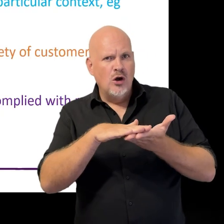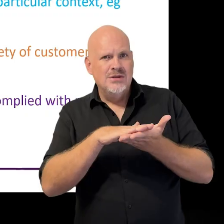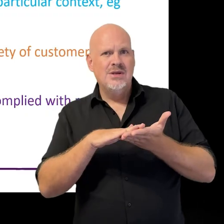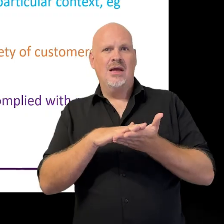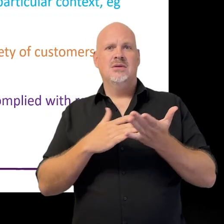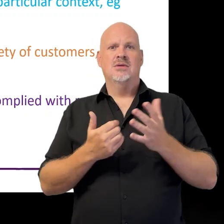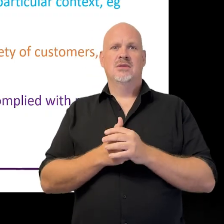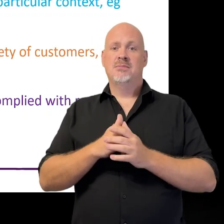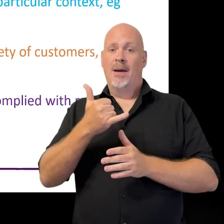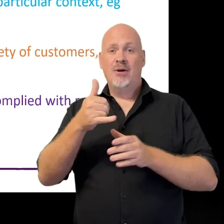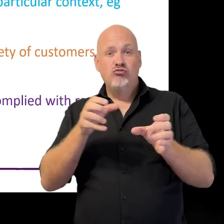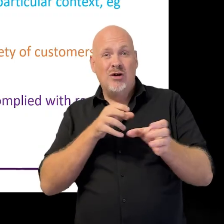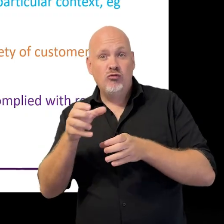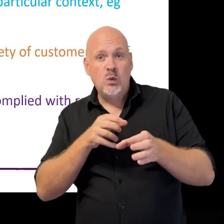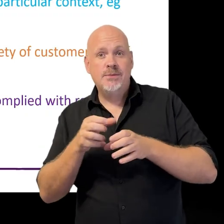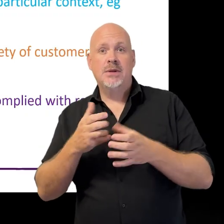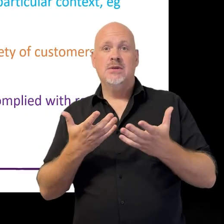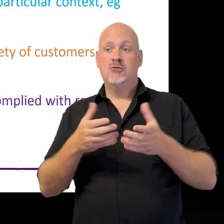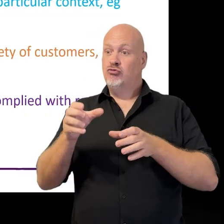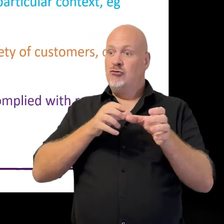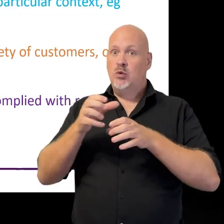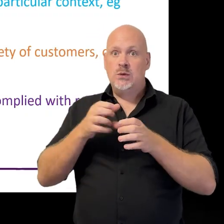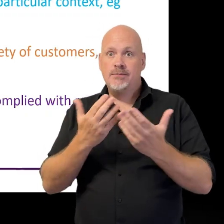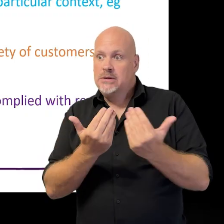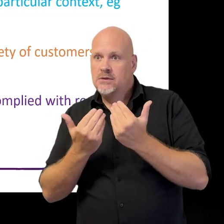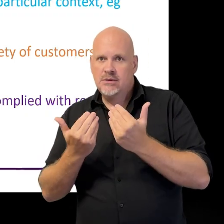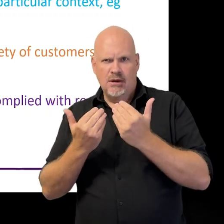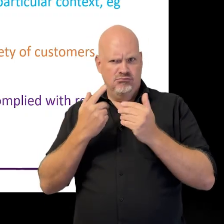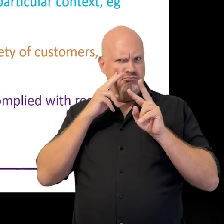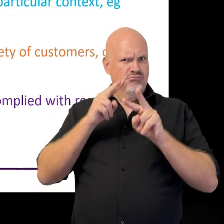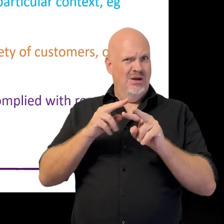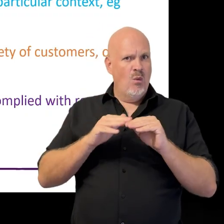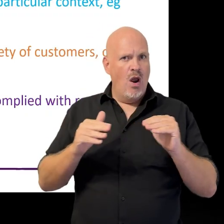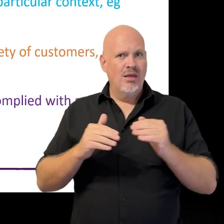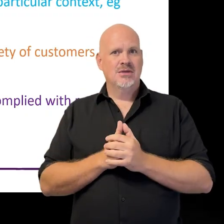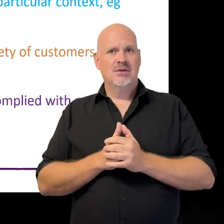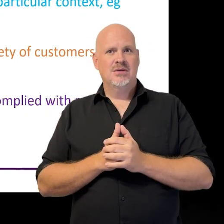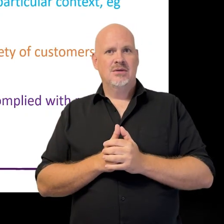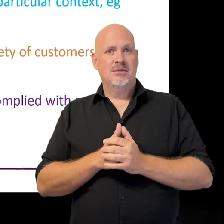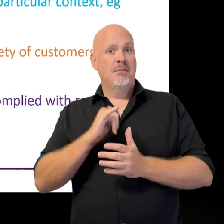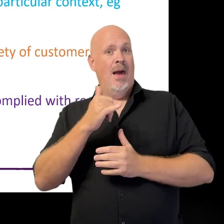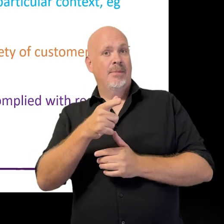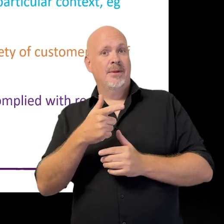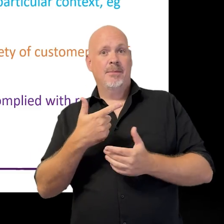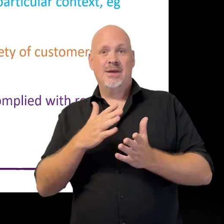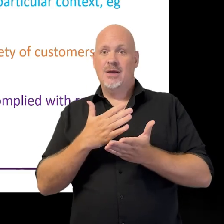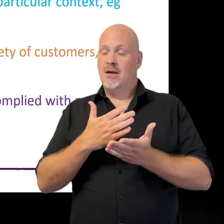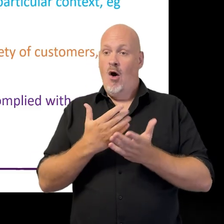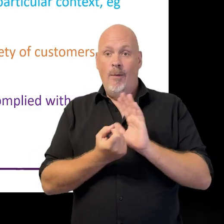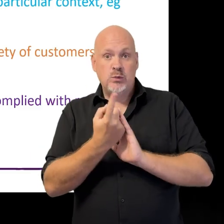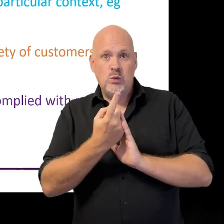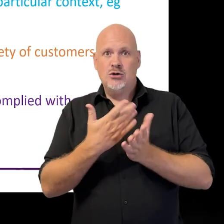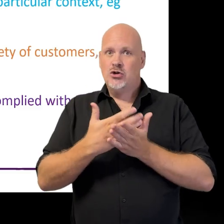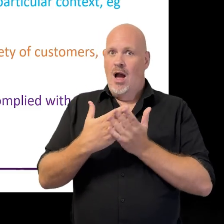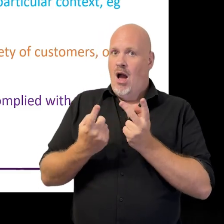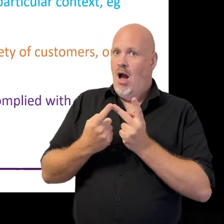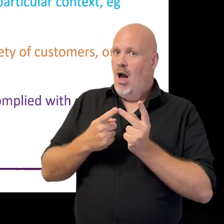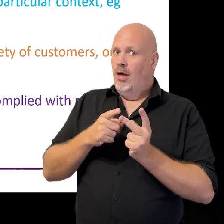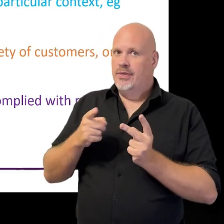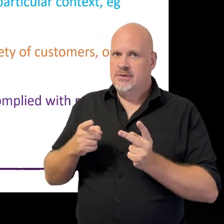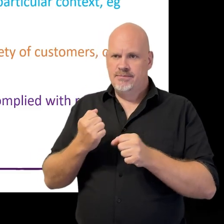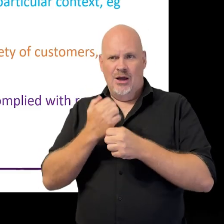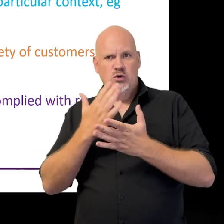that you've complied with the law, whether it was in your work or studies, in the context of ethics and professional practice, which we've said